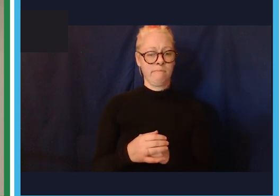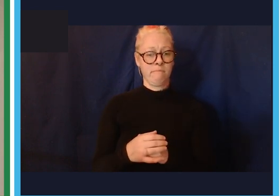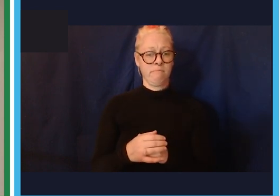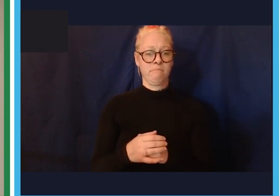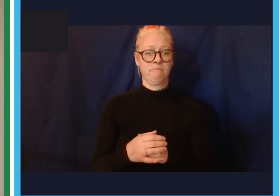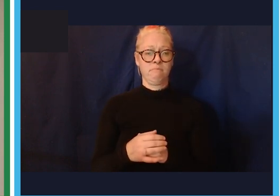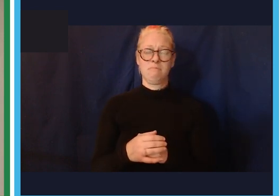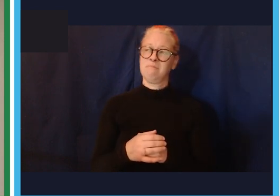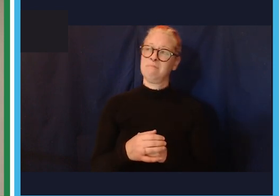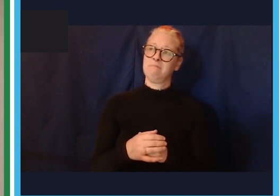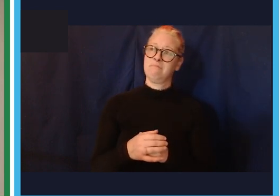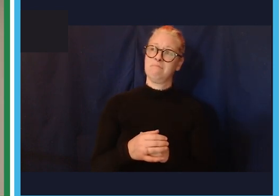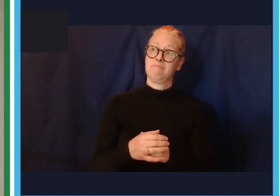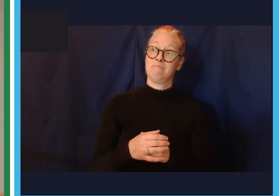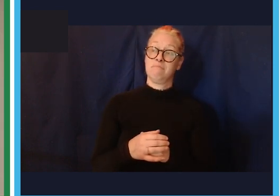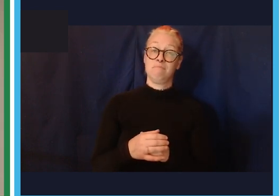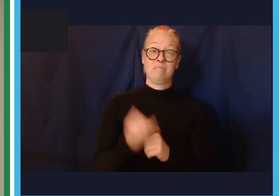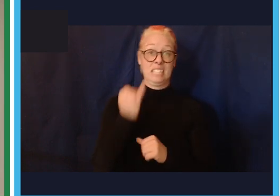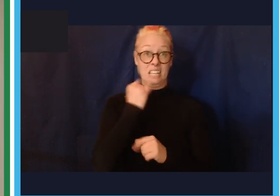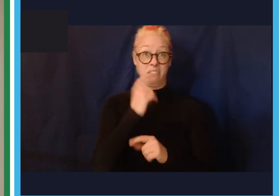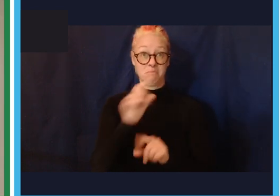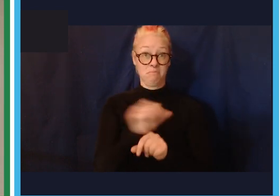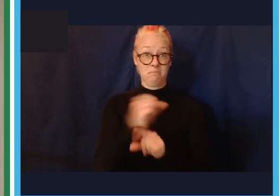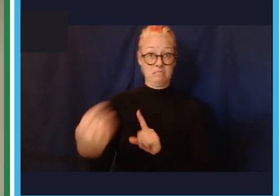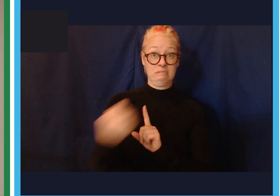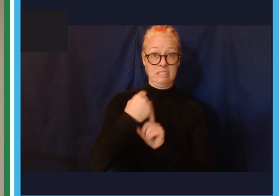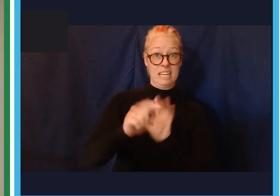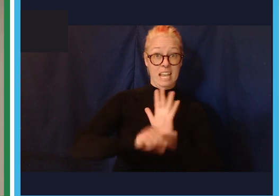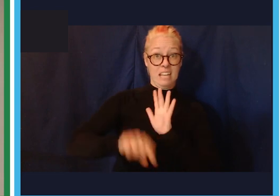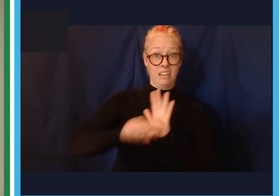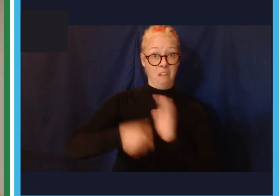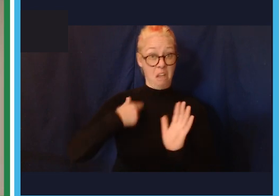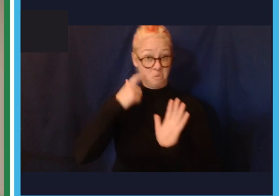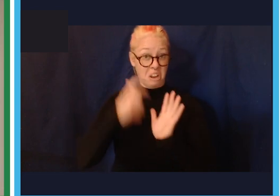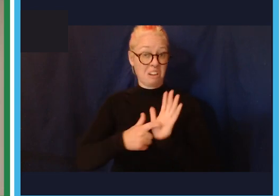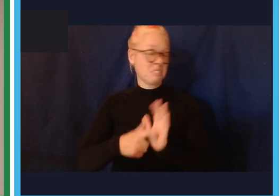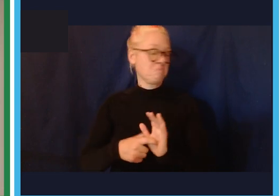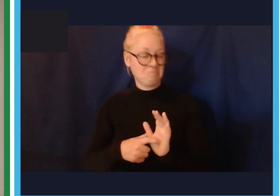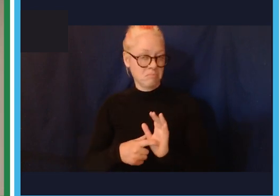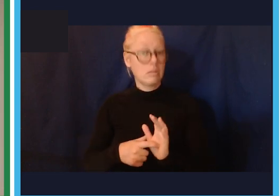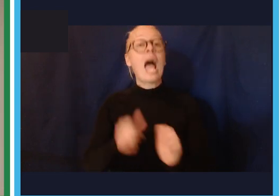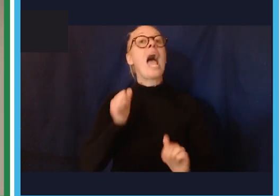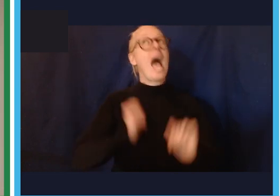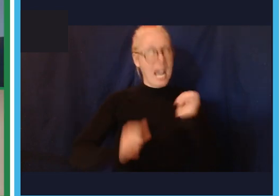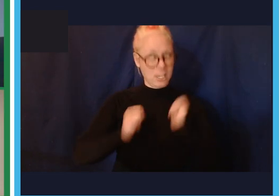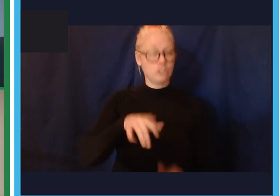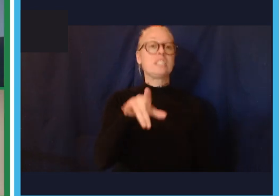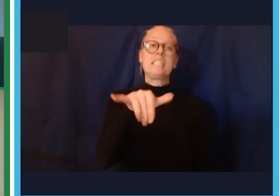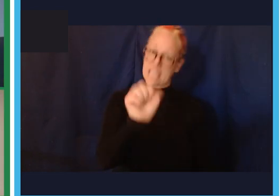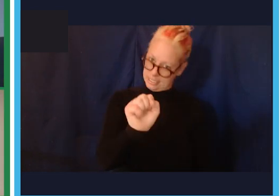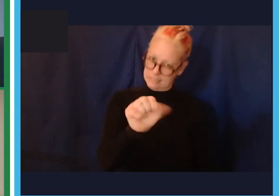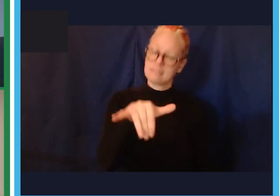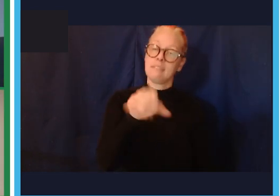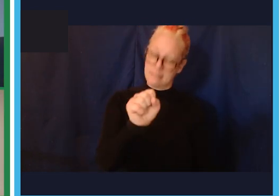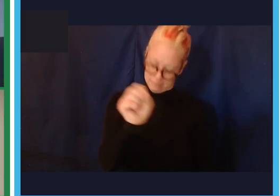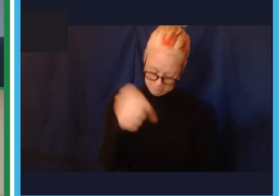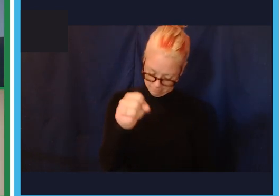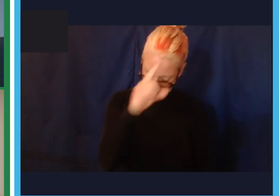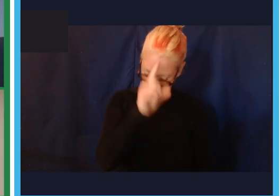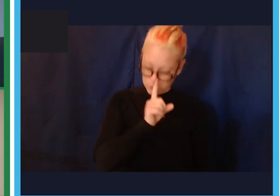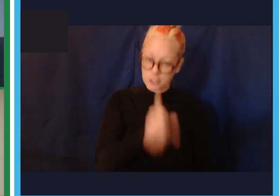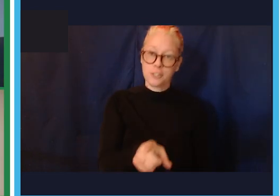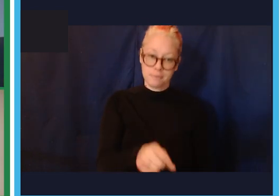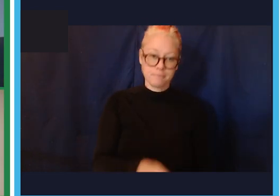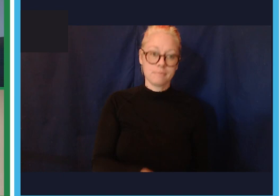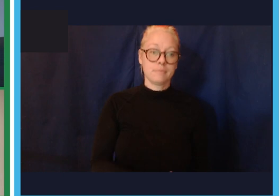When I would share that I have Tourette syndrome, I think a number of times, you know, people would think, well, are they